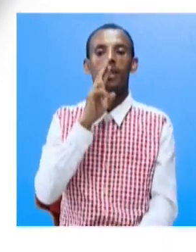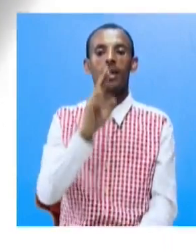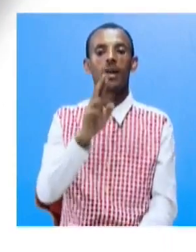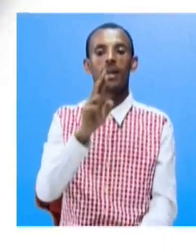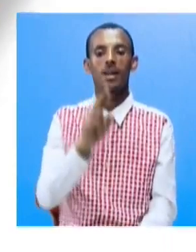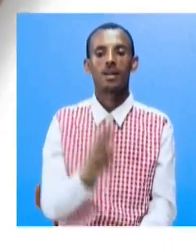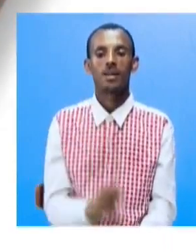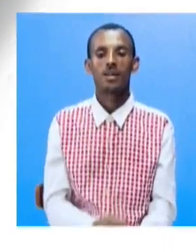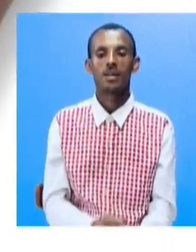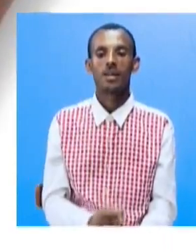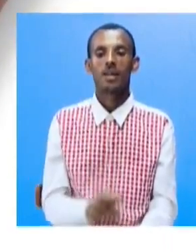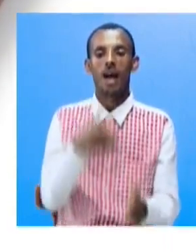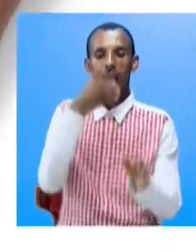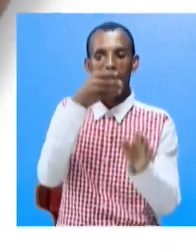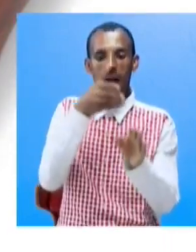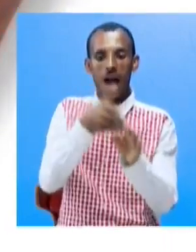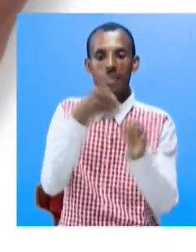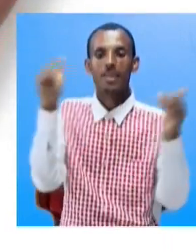at